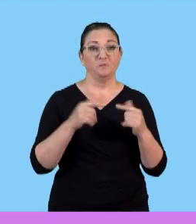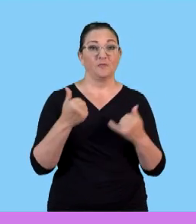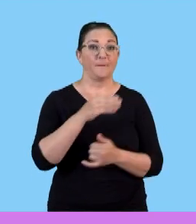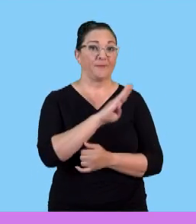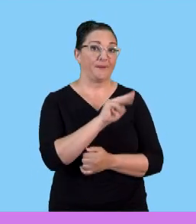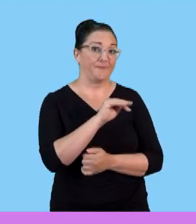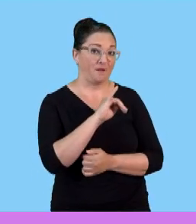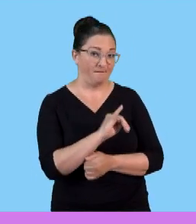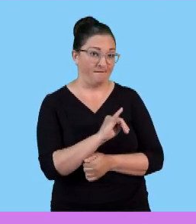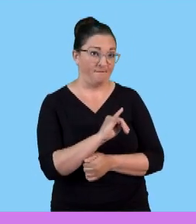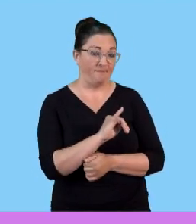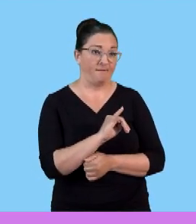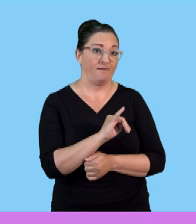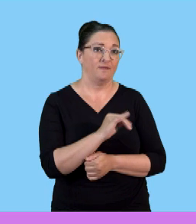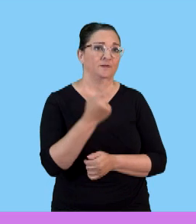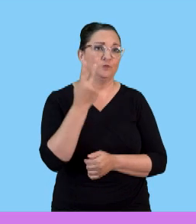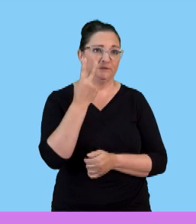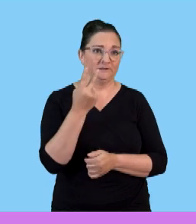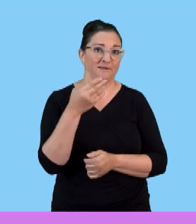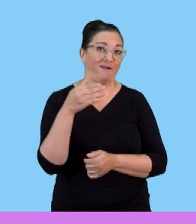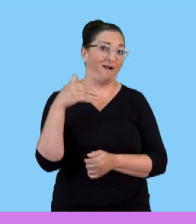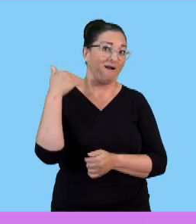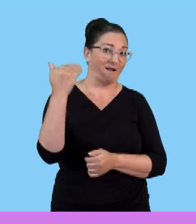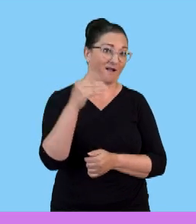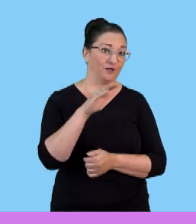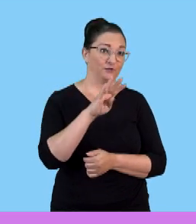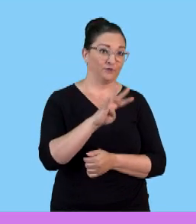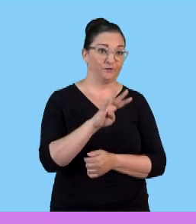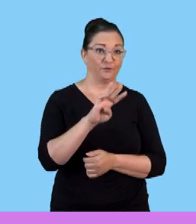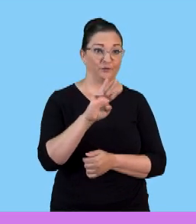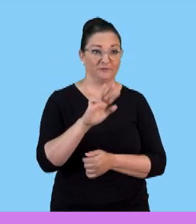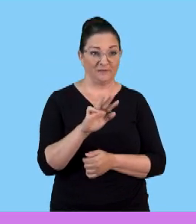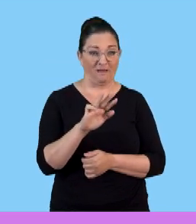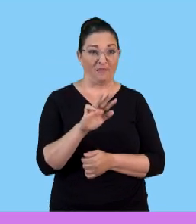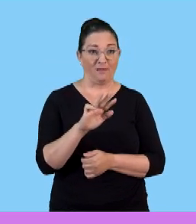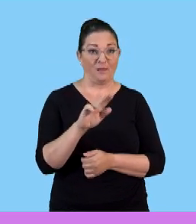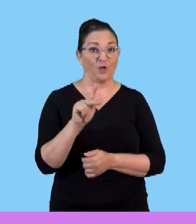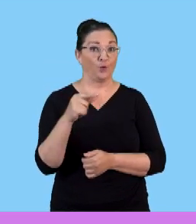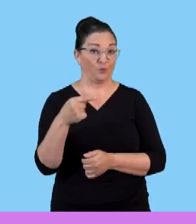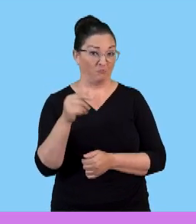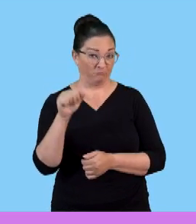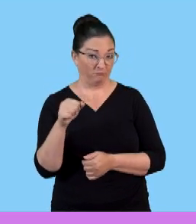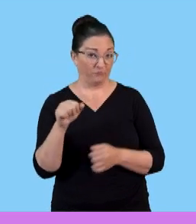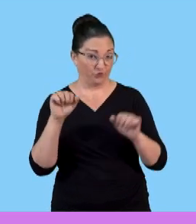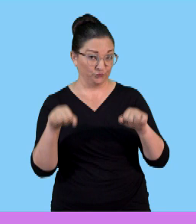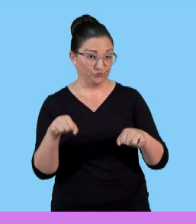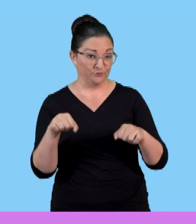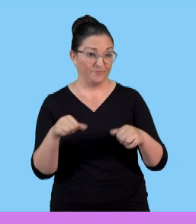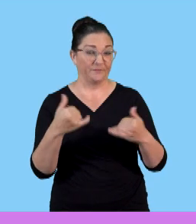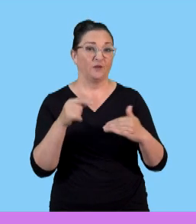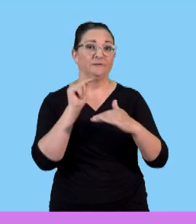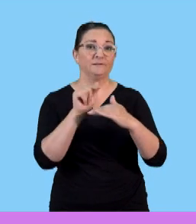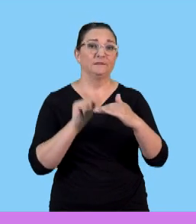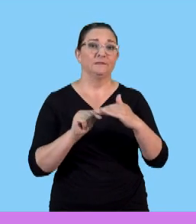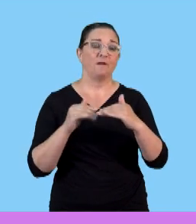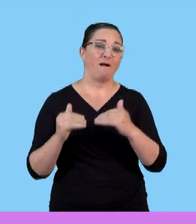BMI. So therefore, we will substitute the height, that's 49 kilograms. We agree? And I'll have to divide that by